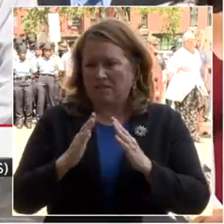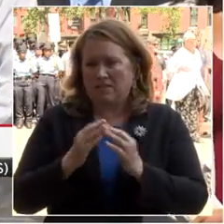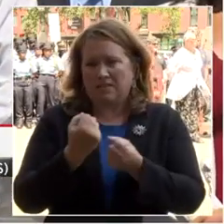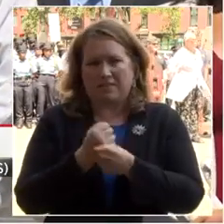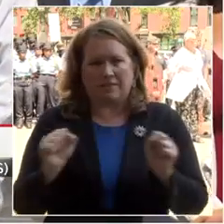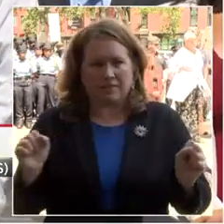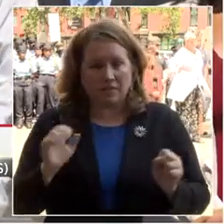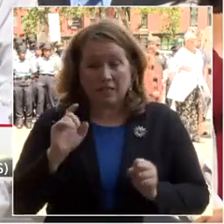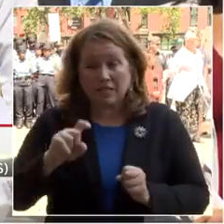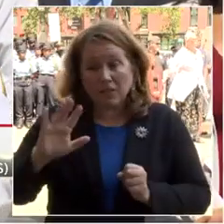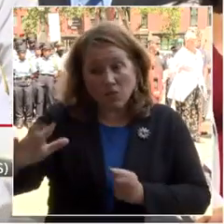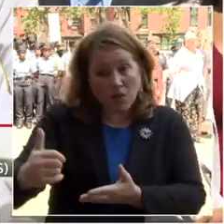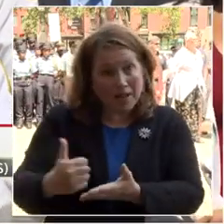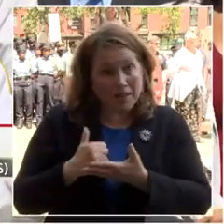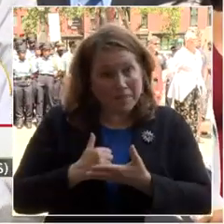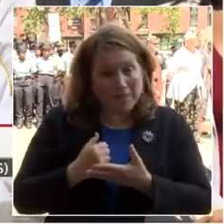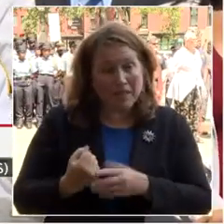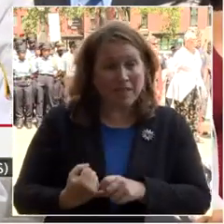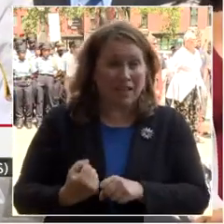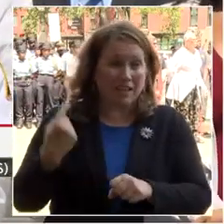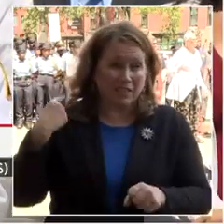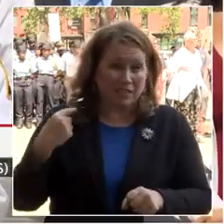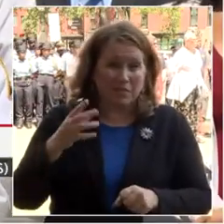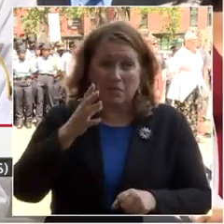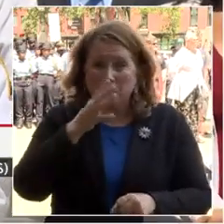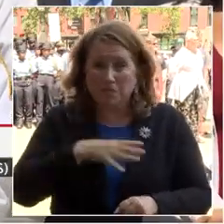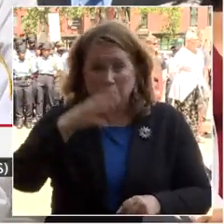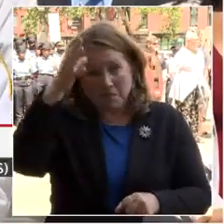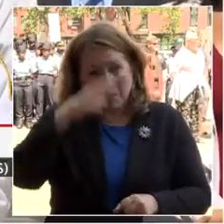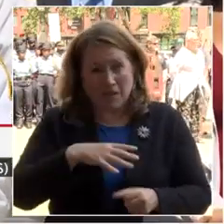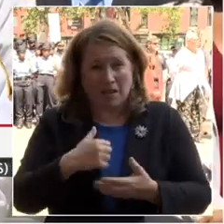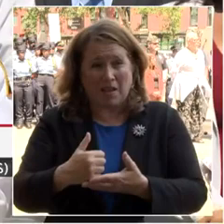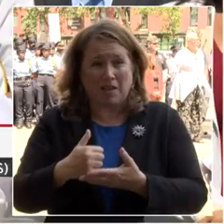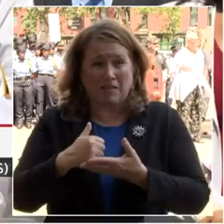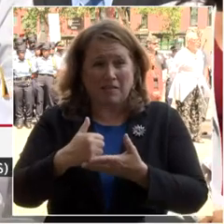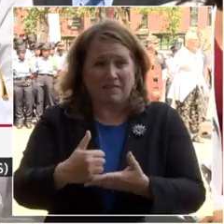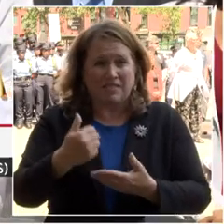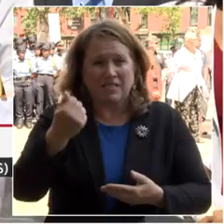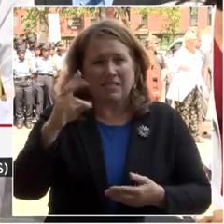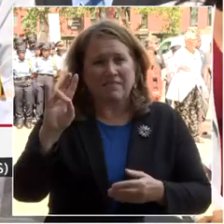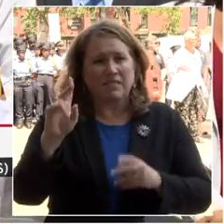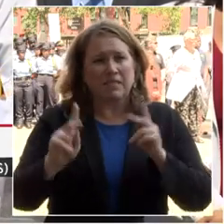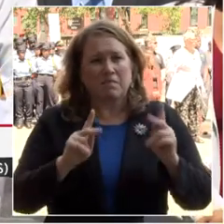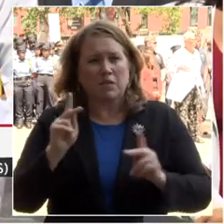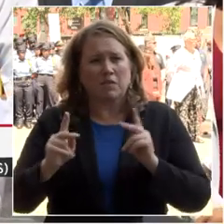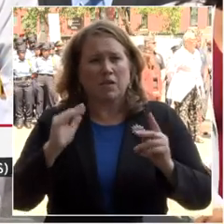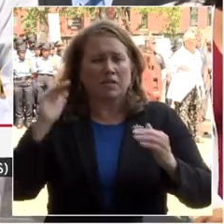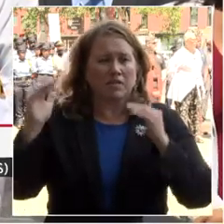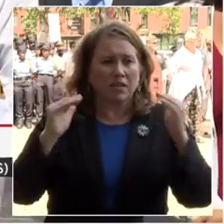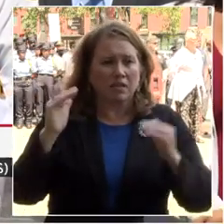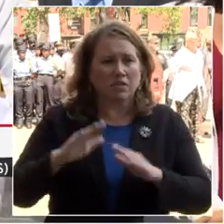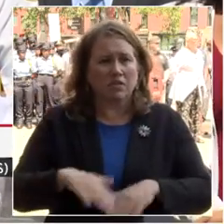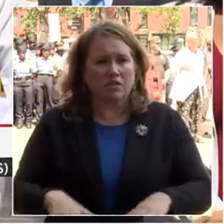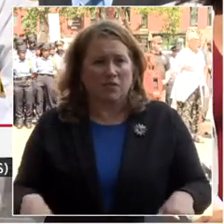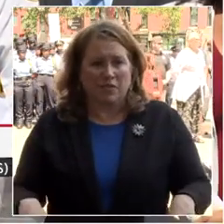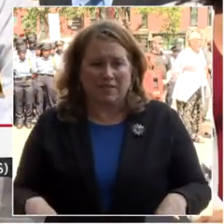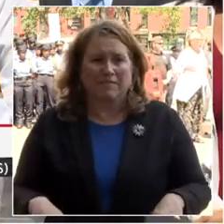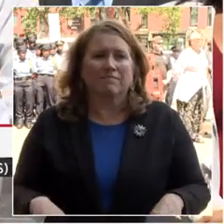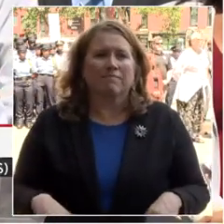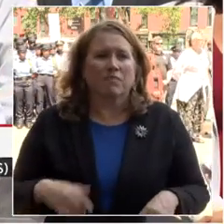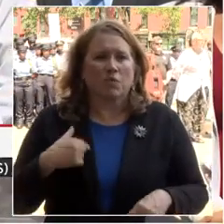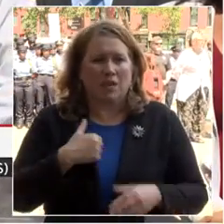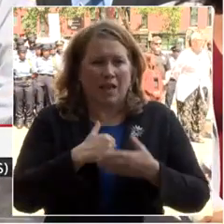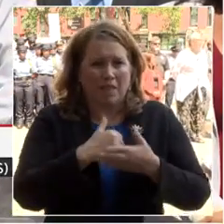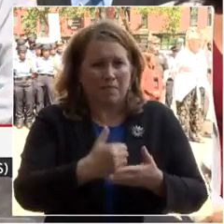the men and women of DC Fire and EMS helped 17 people, adults and children, who were injured by setting off or handling fireworks. We saw